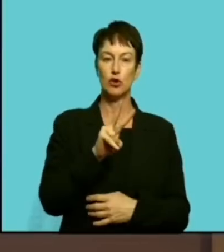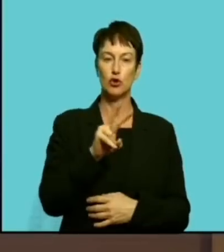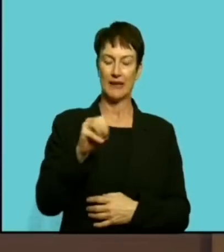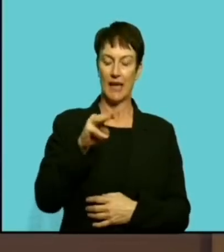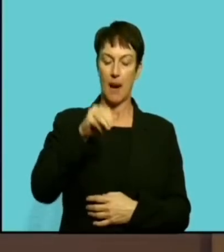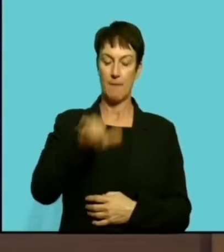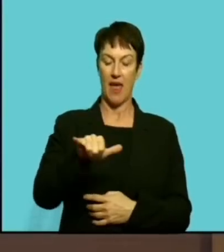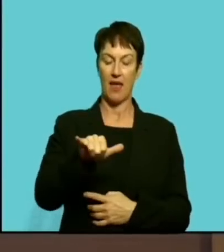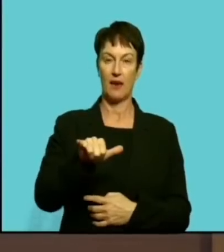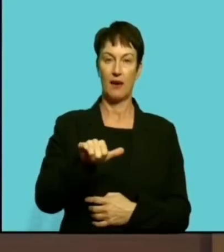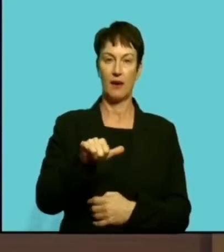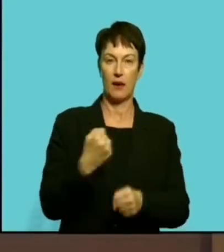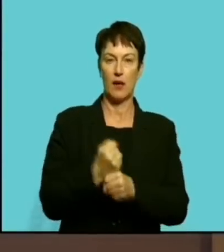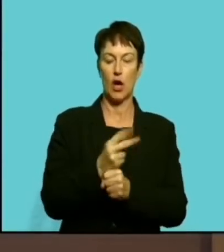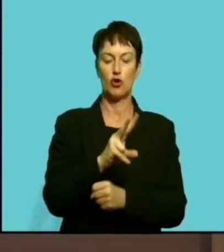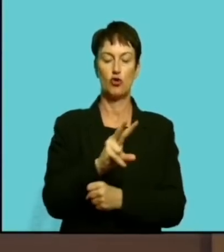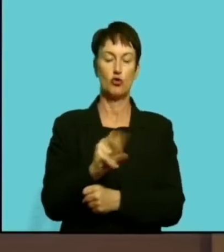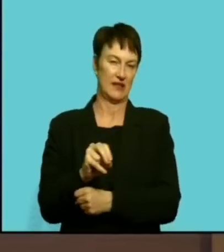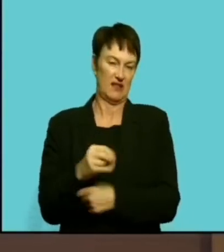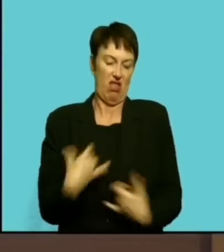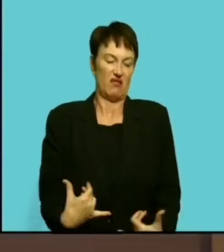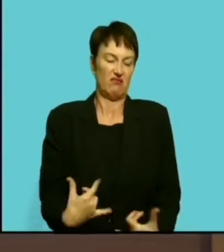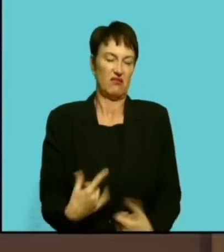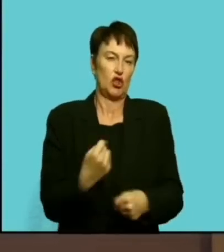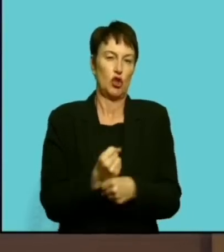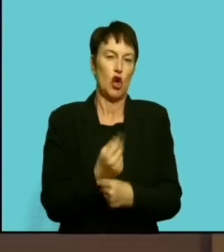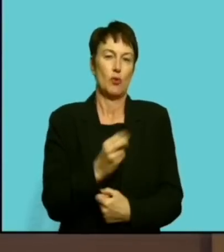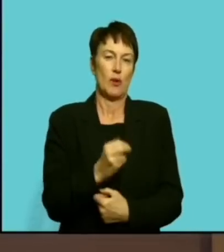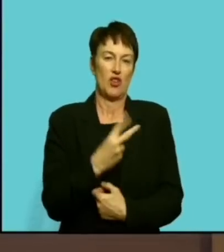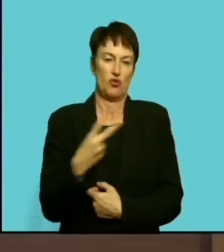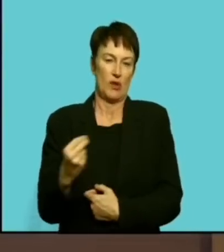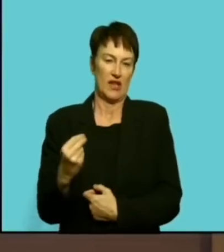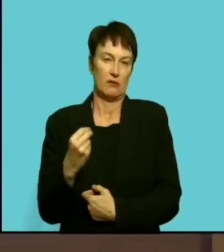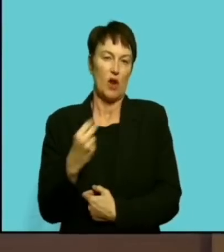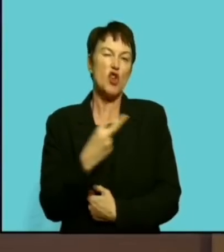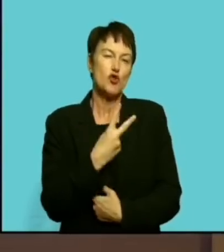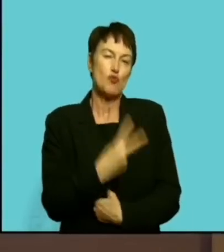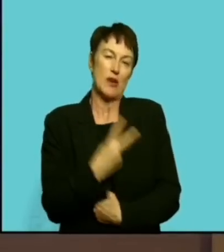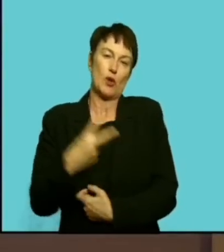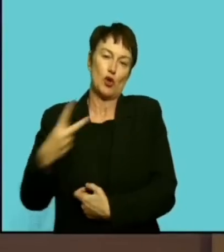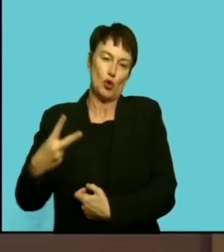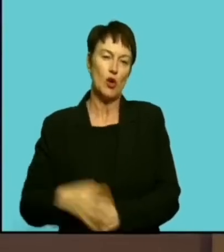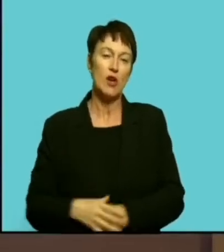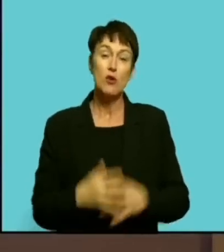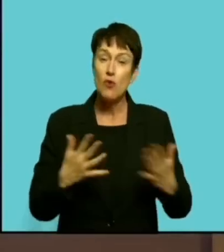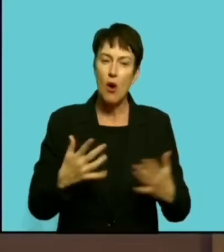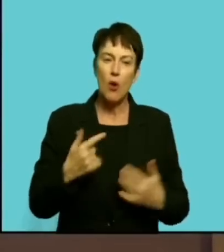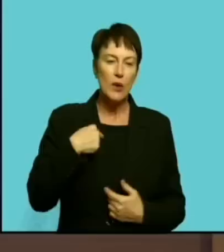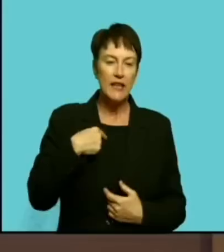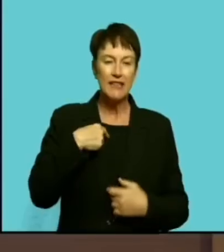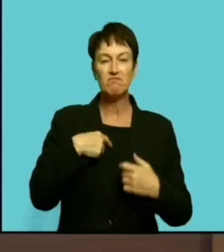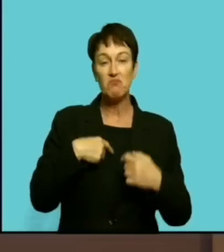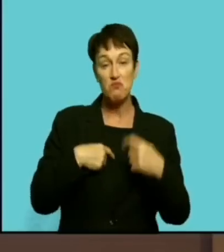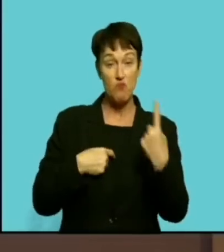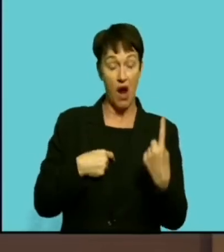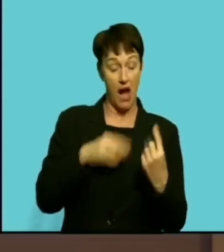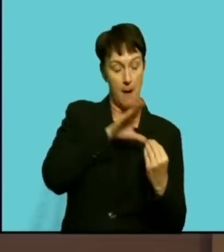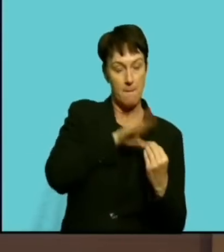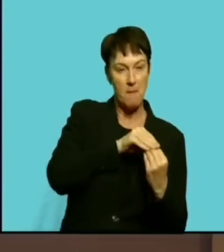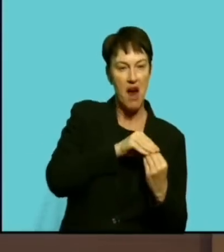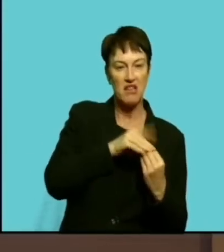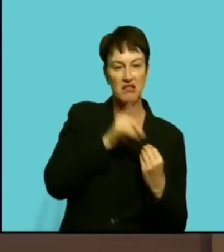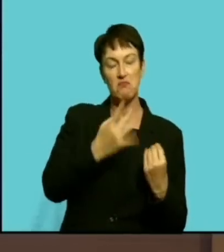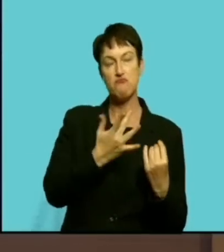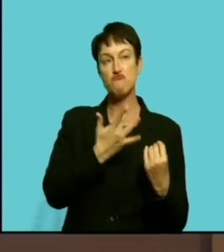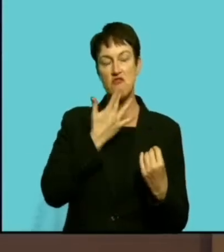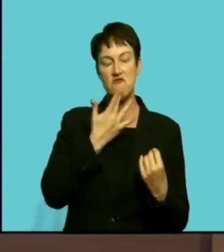2022. 4 members of the committee preferred the announced increase, and 1 member preferred a 25 basis point rise in